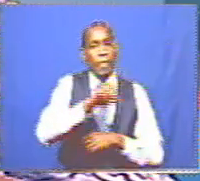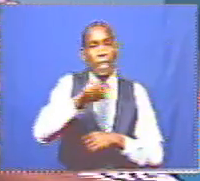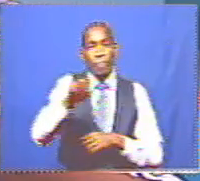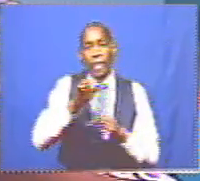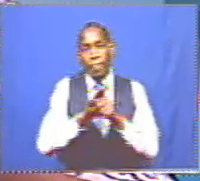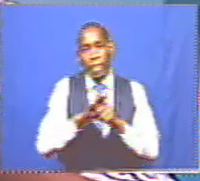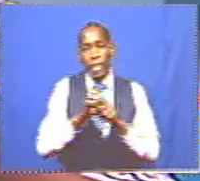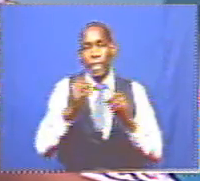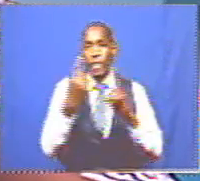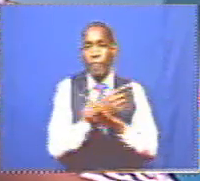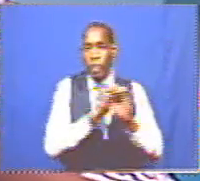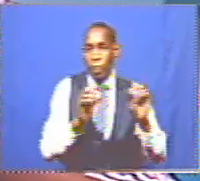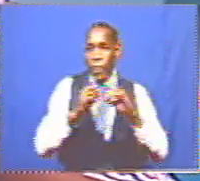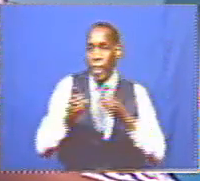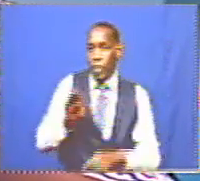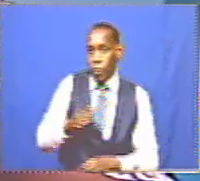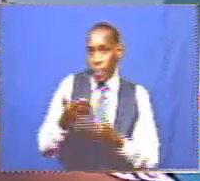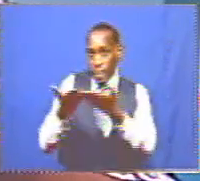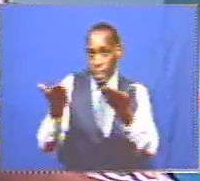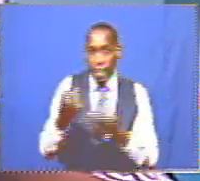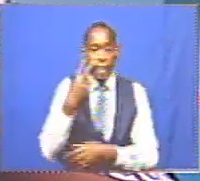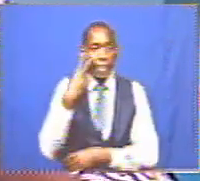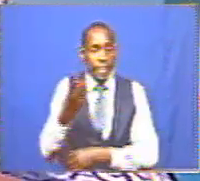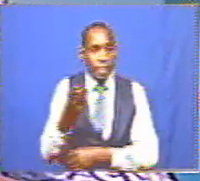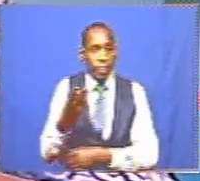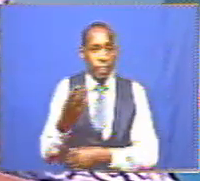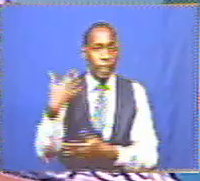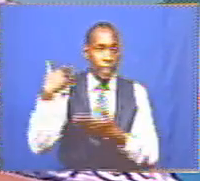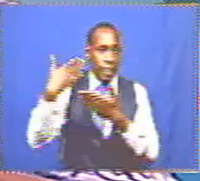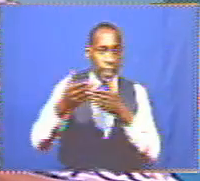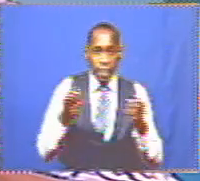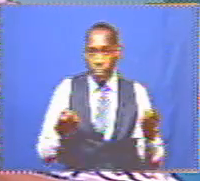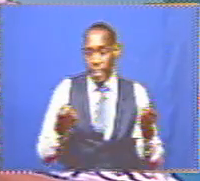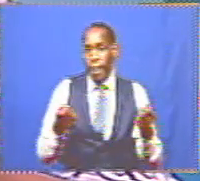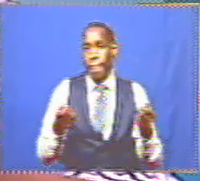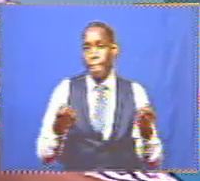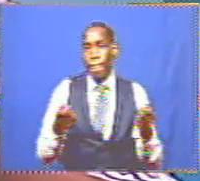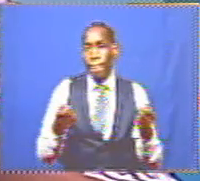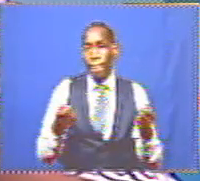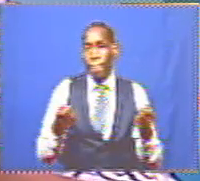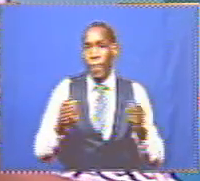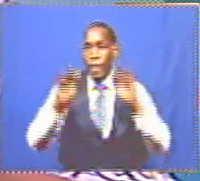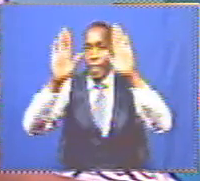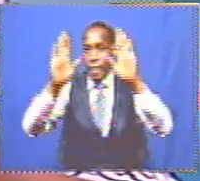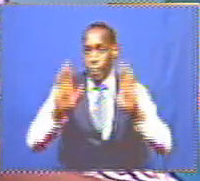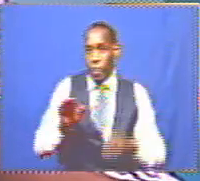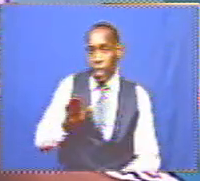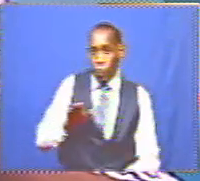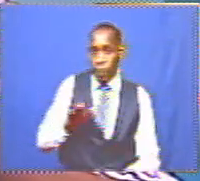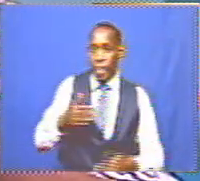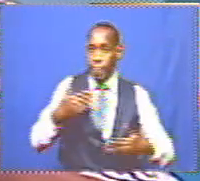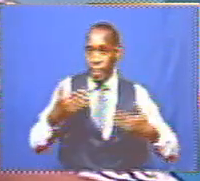difference. But as a woman, we've seen throughout the media, it's important that you carry